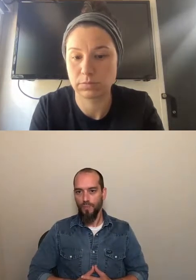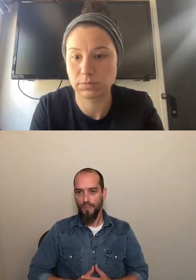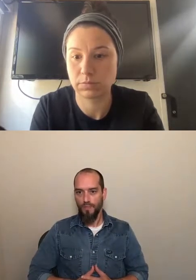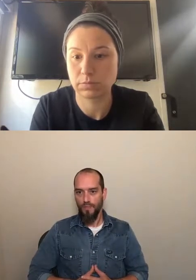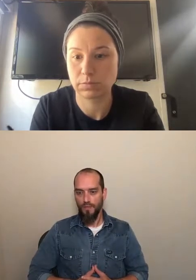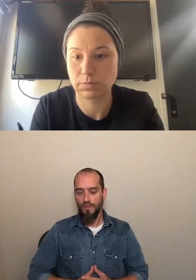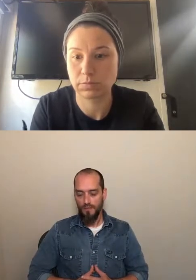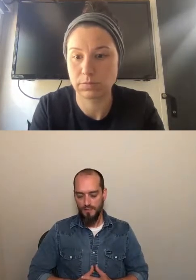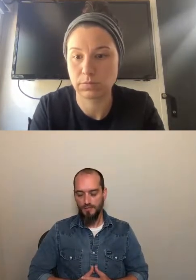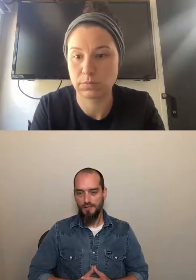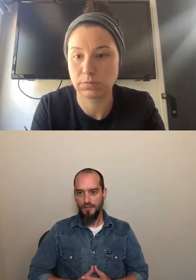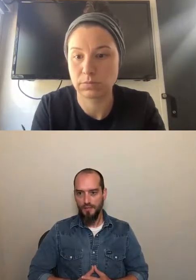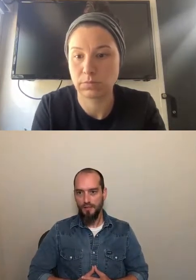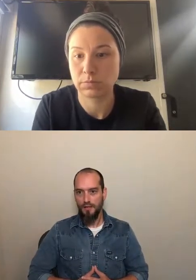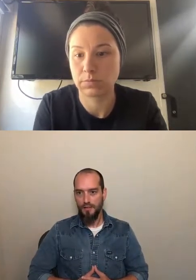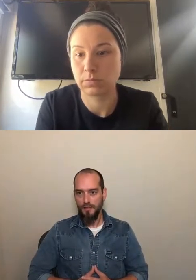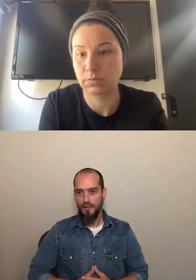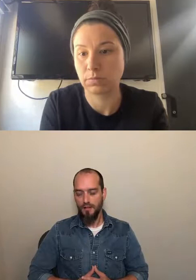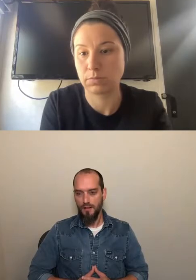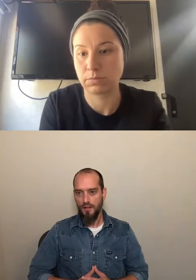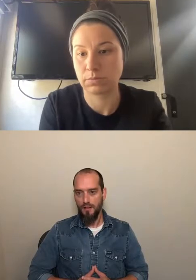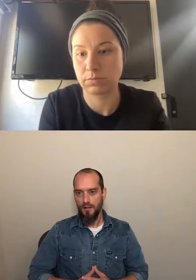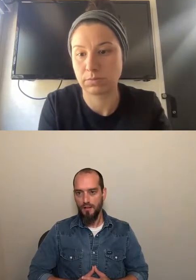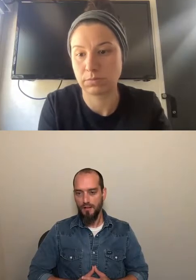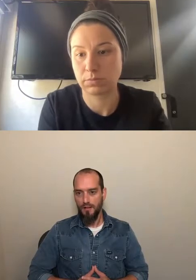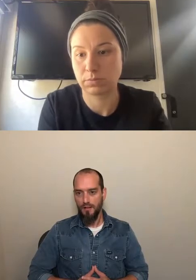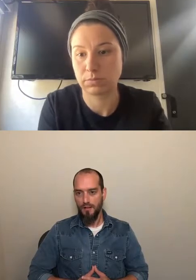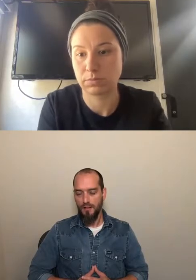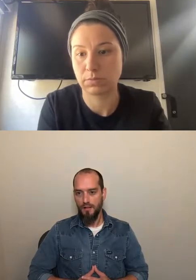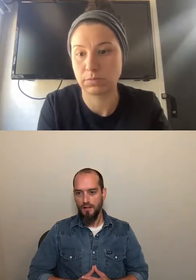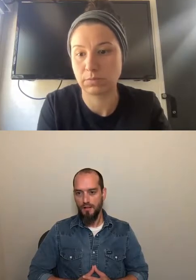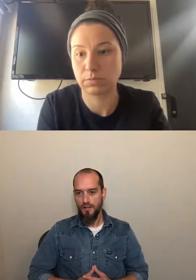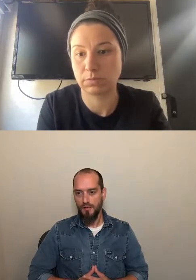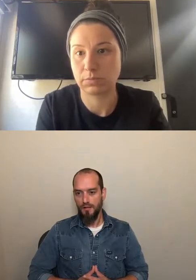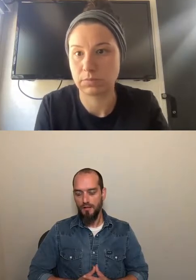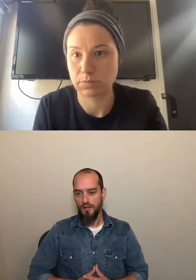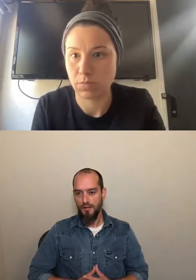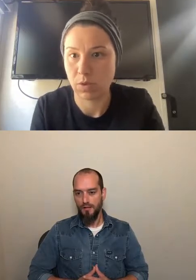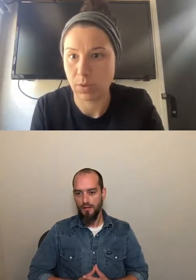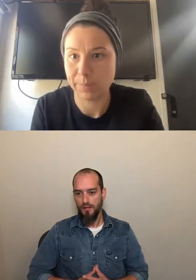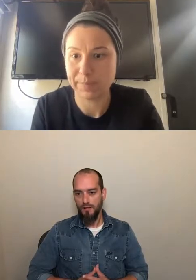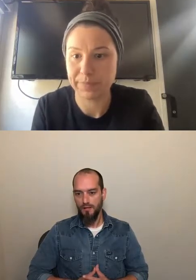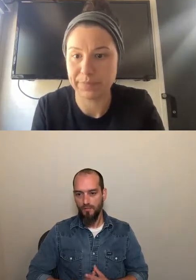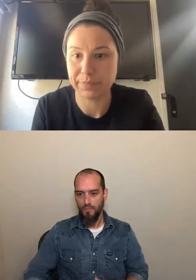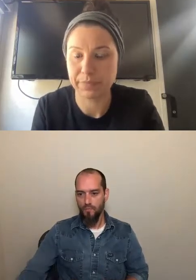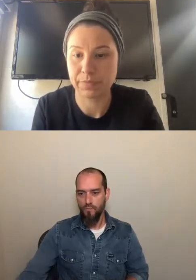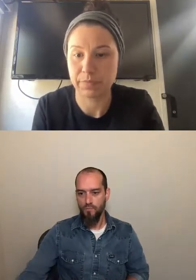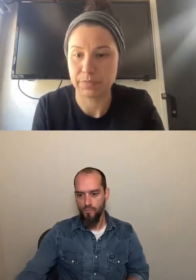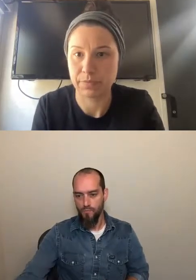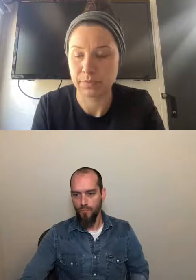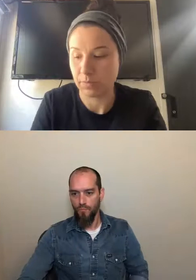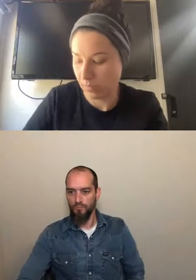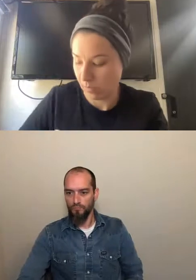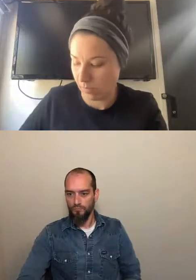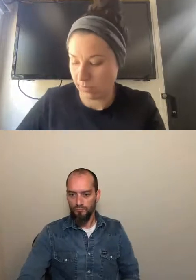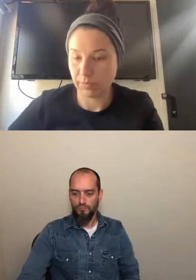those days. And when Barbara Herskowitz finally transitioned over to the new Yahoo group, I